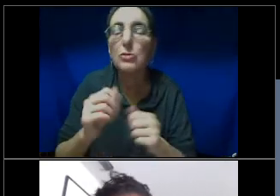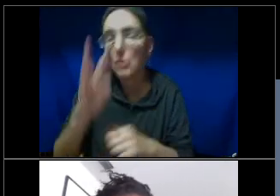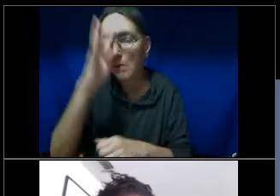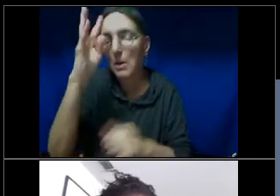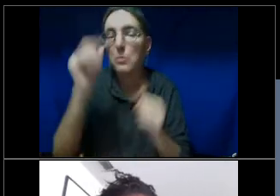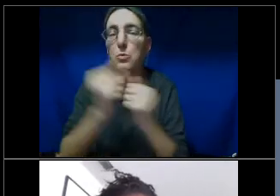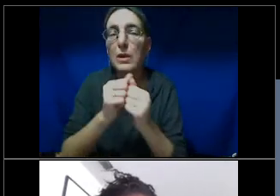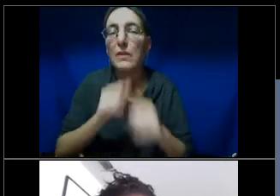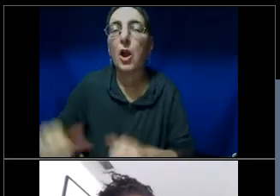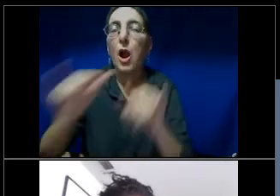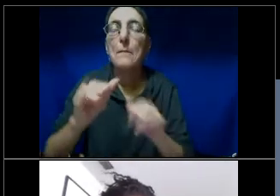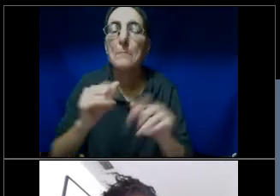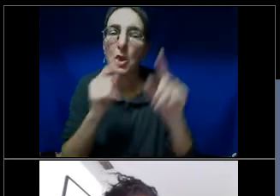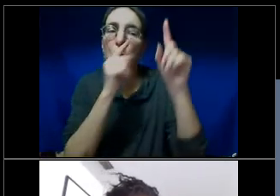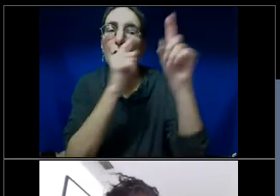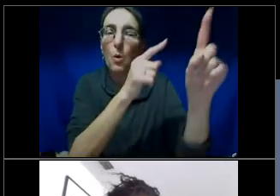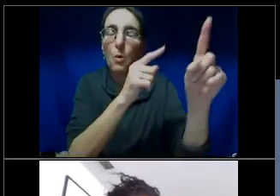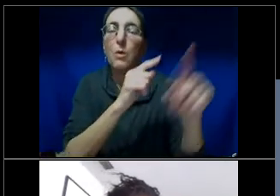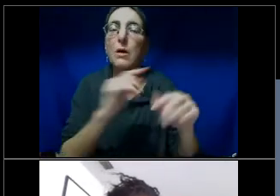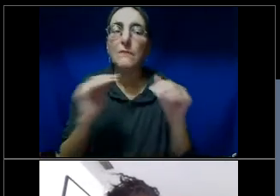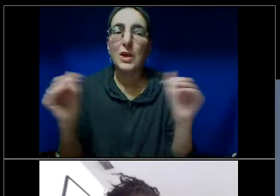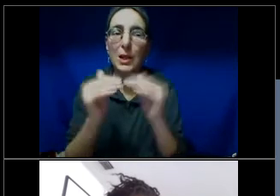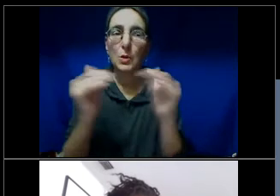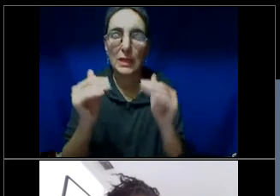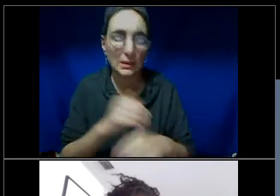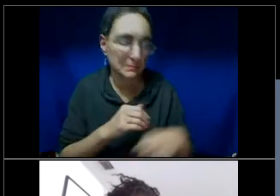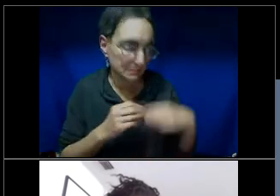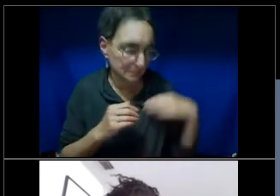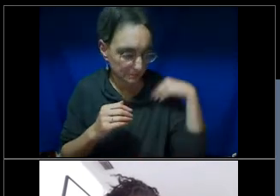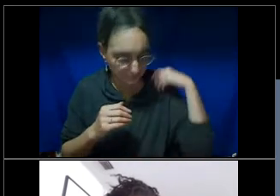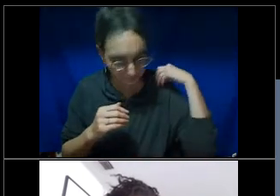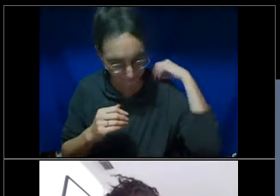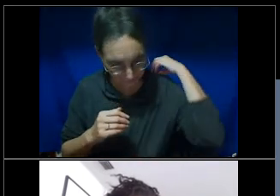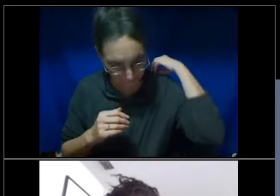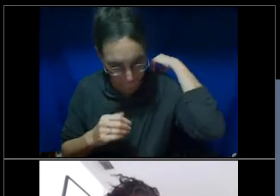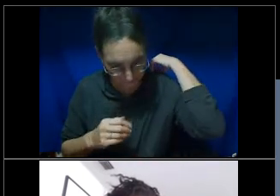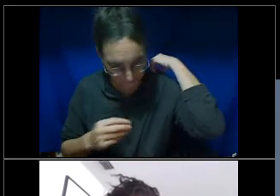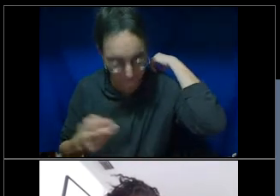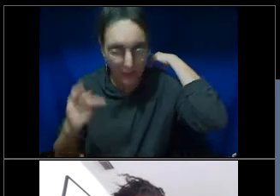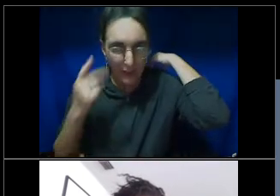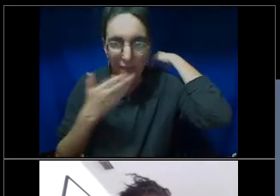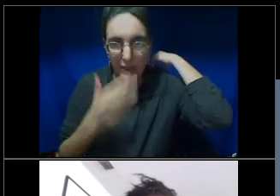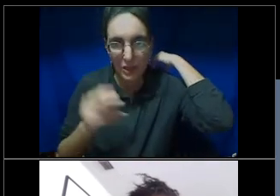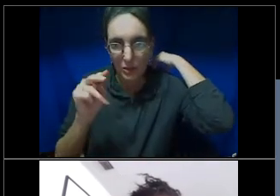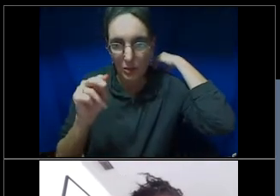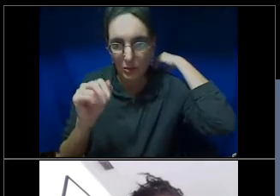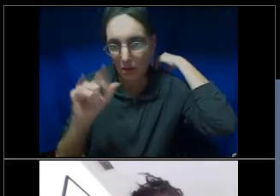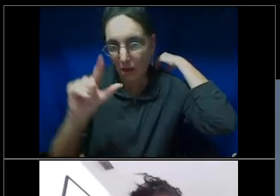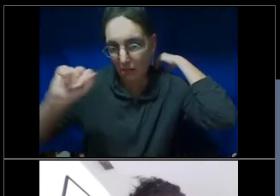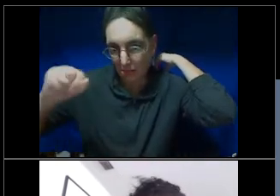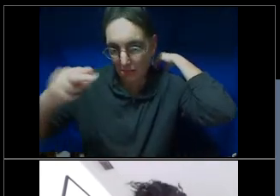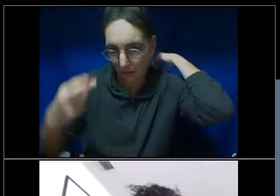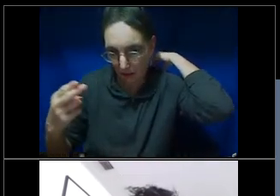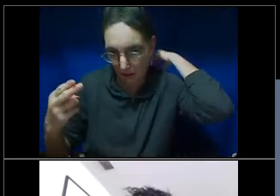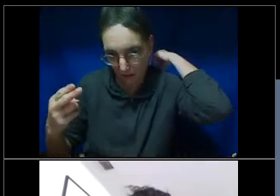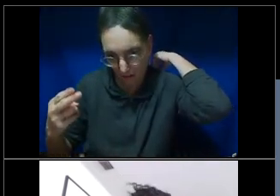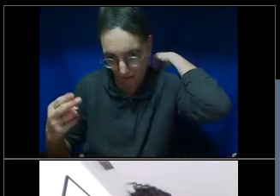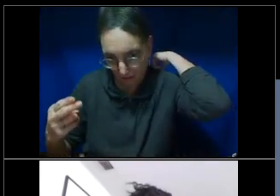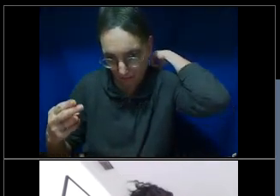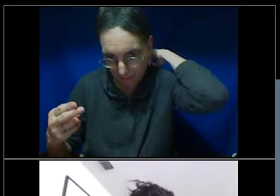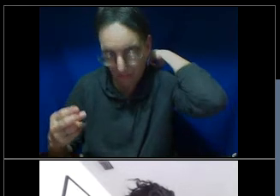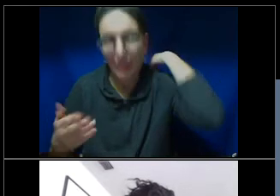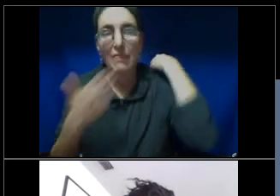Thank you, Naila, and thanks for your willingness to share your experience. It's extremely frustrating that you have experienced that.